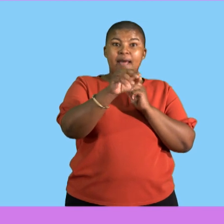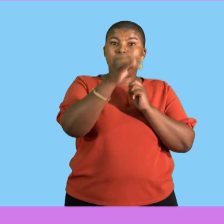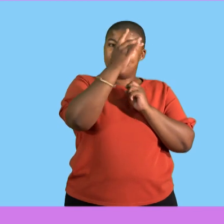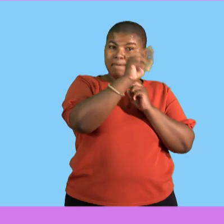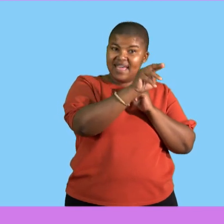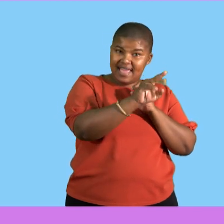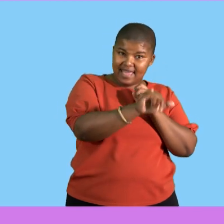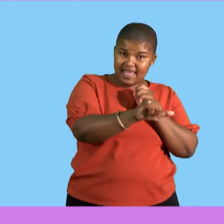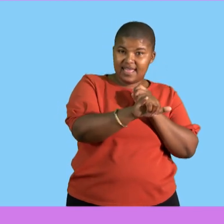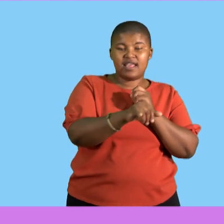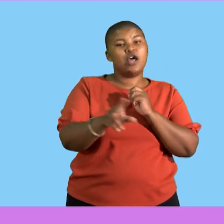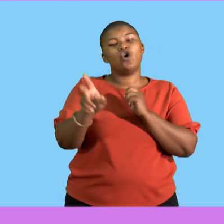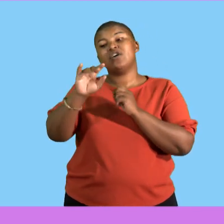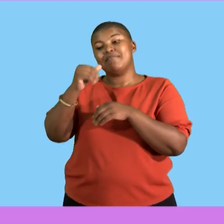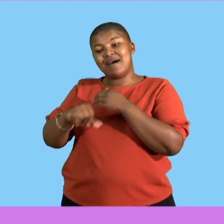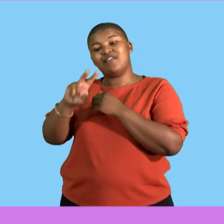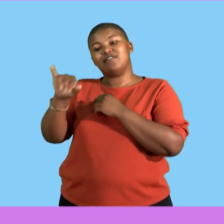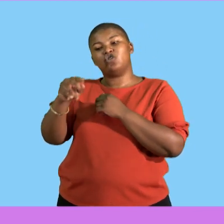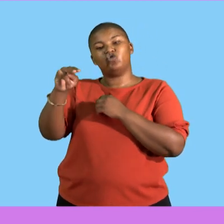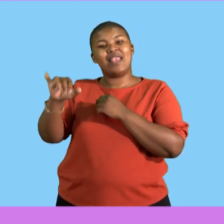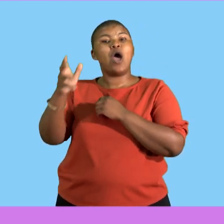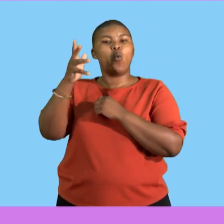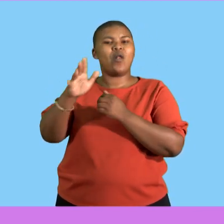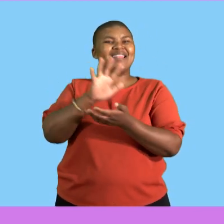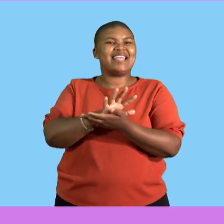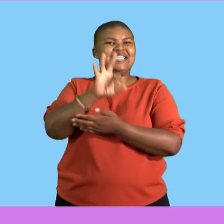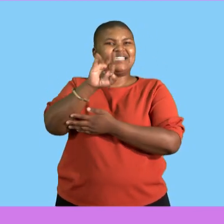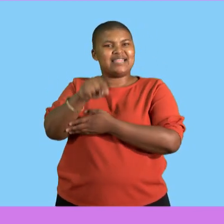12,888 Rand in May, in July it's going to be